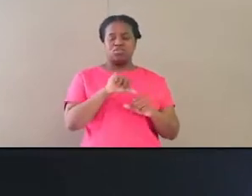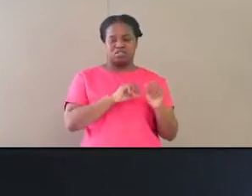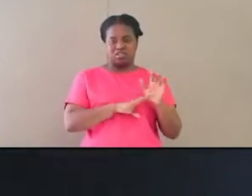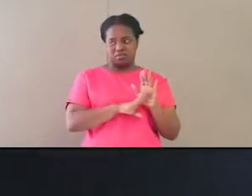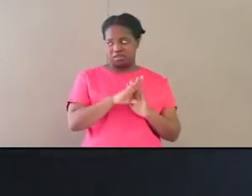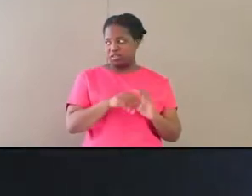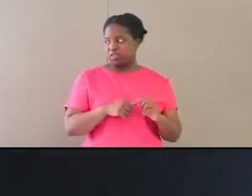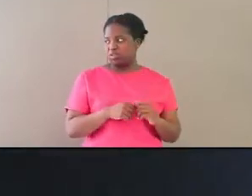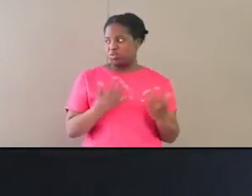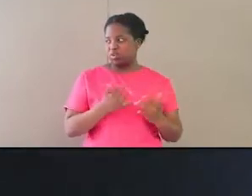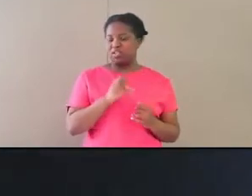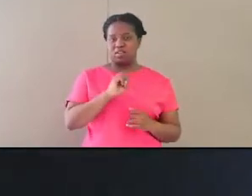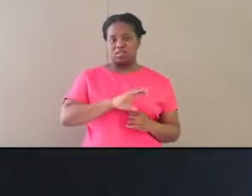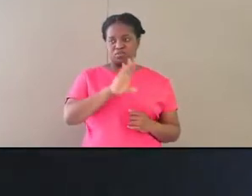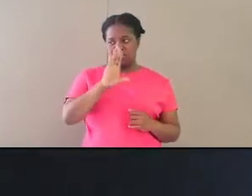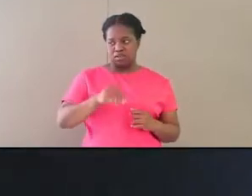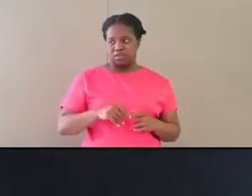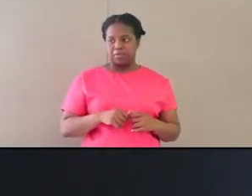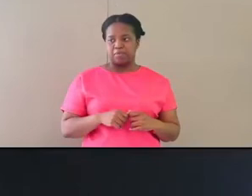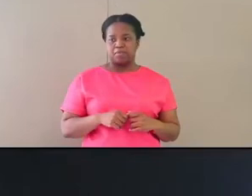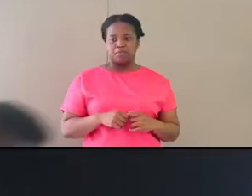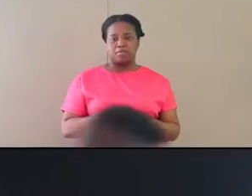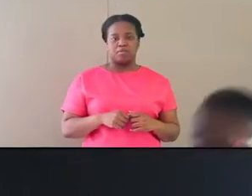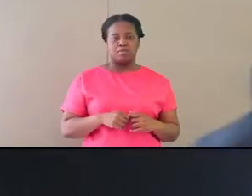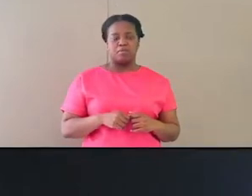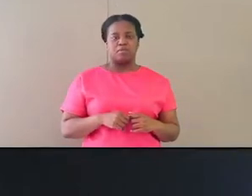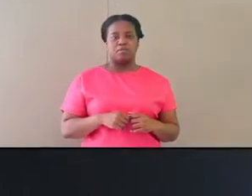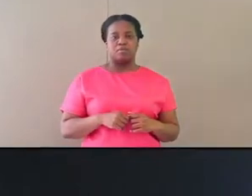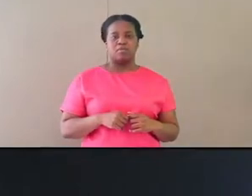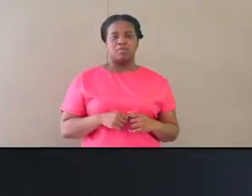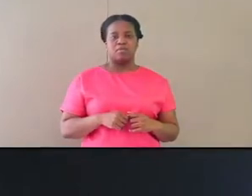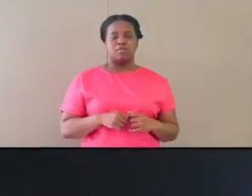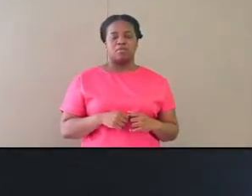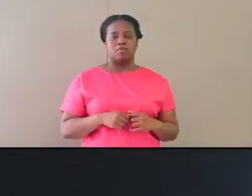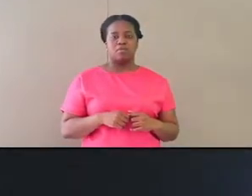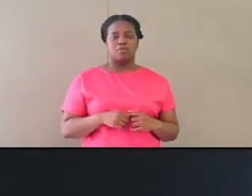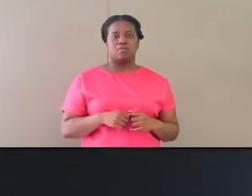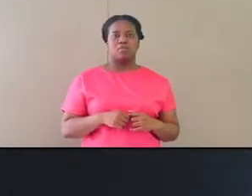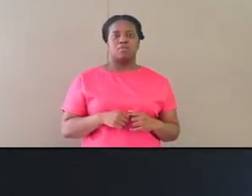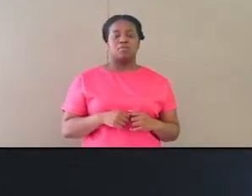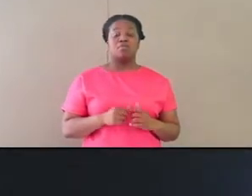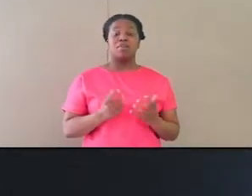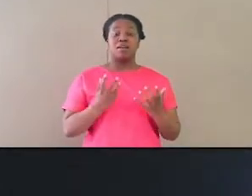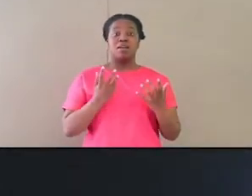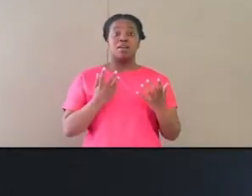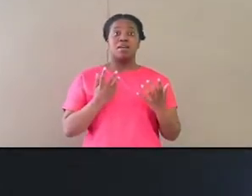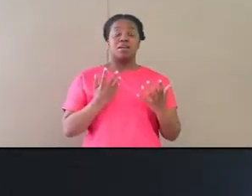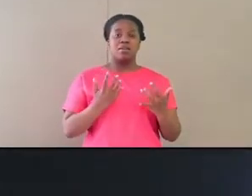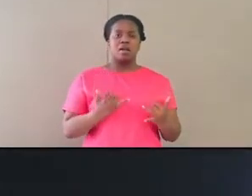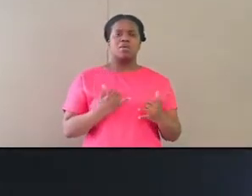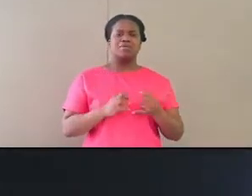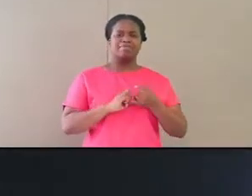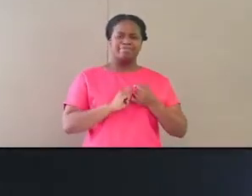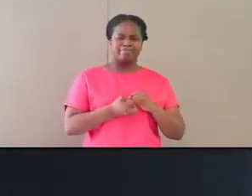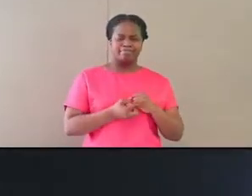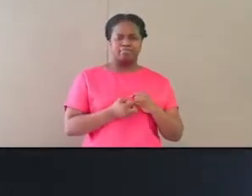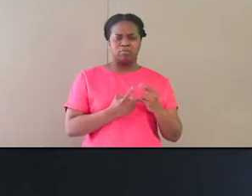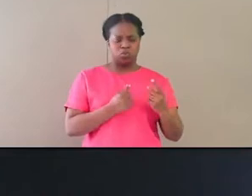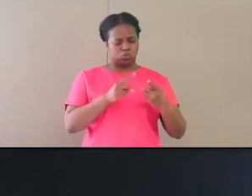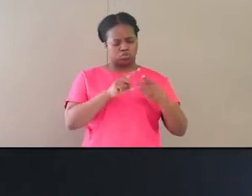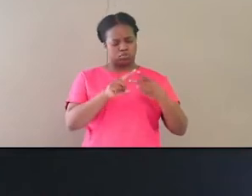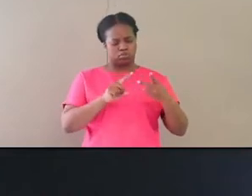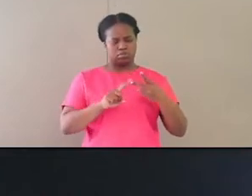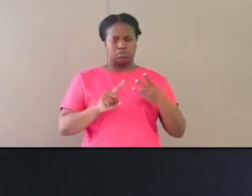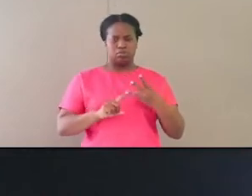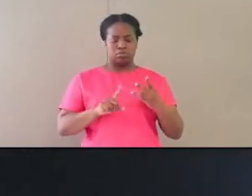development in South Africa now in its endeavors to ensure that social